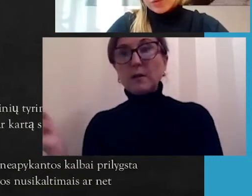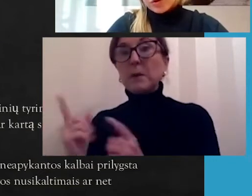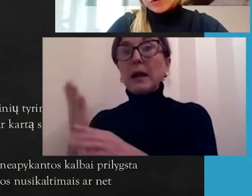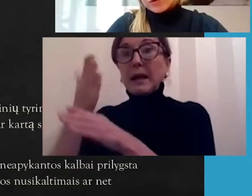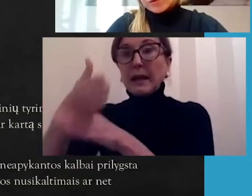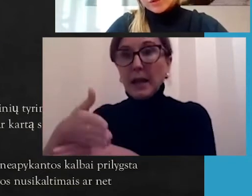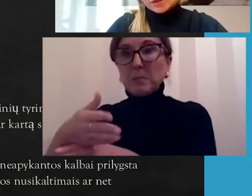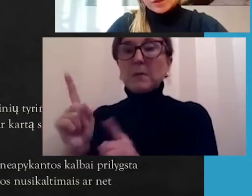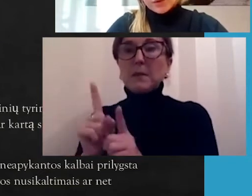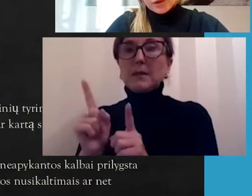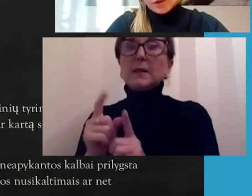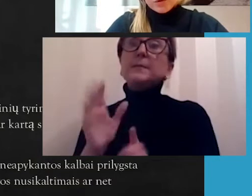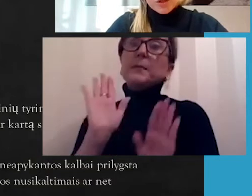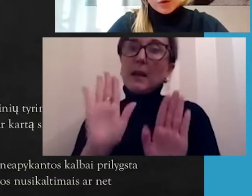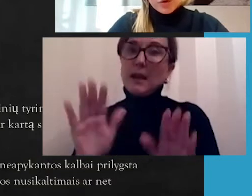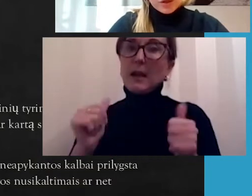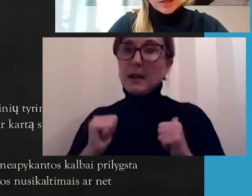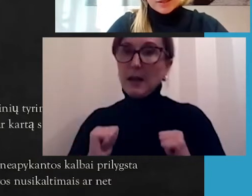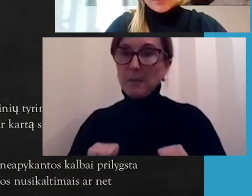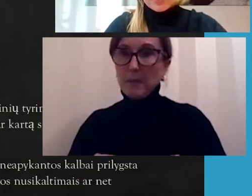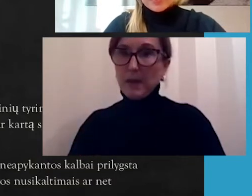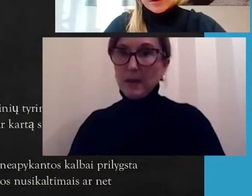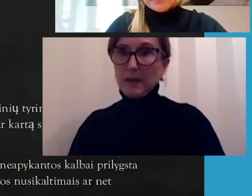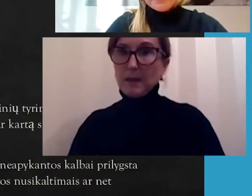and the court